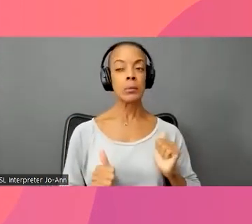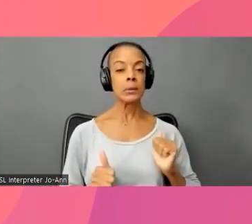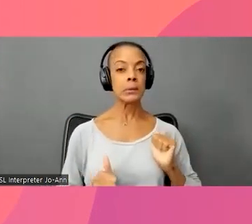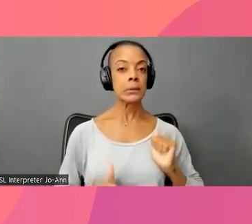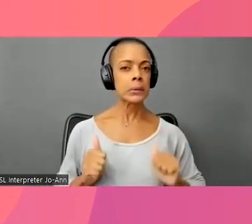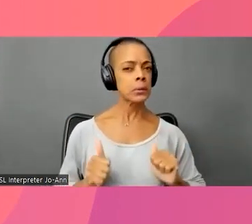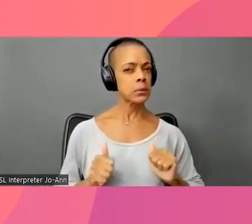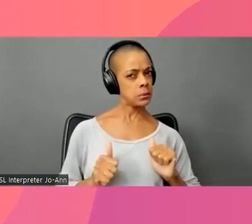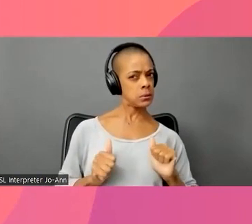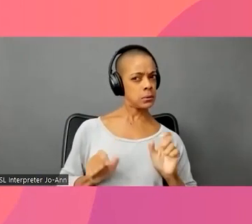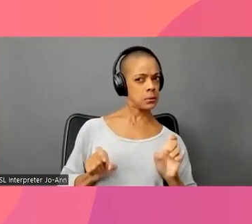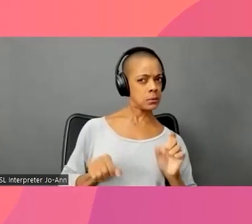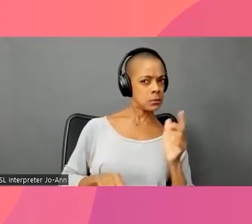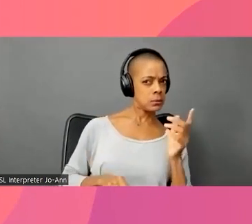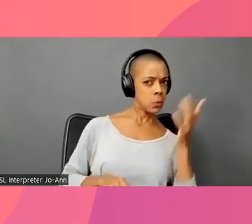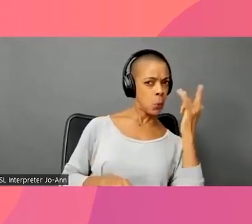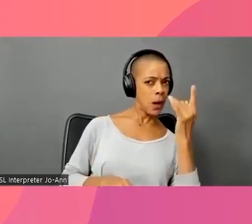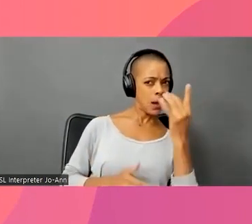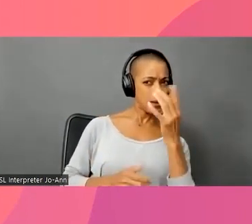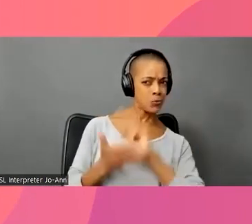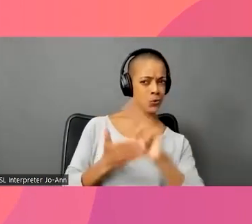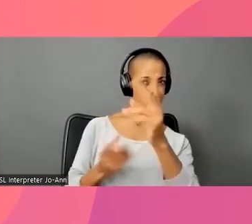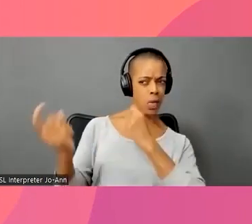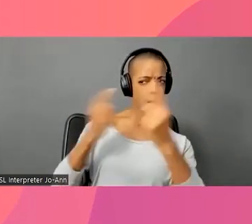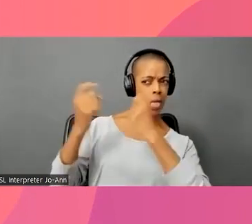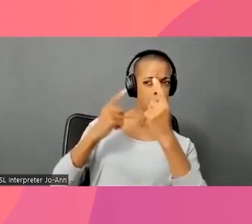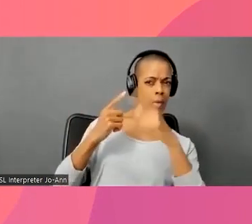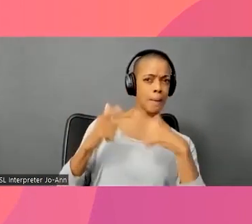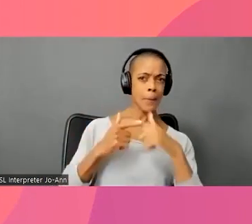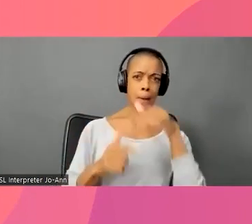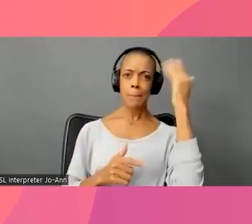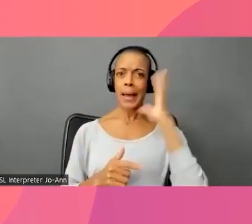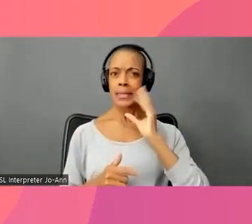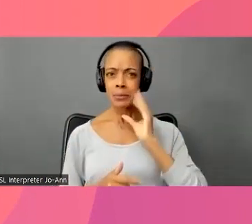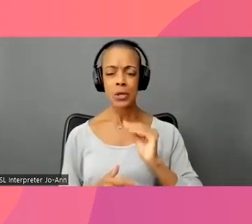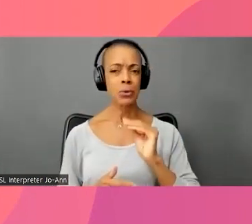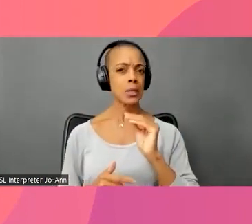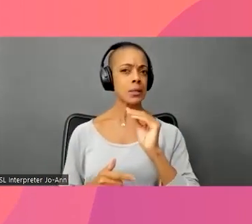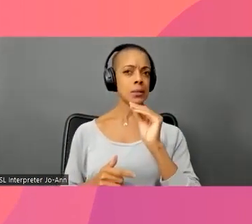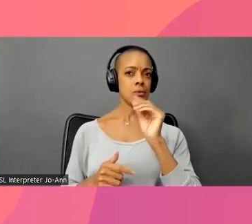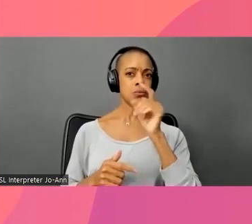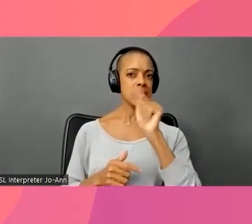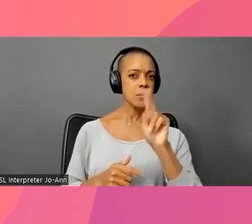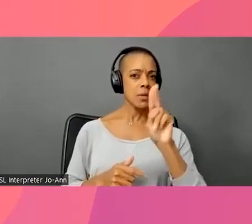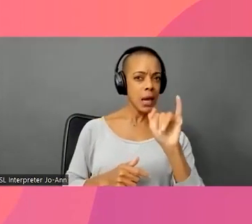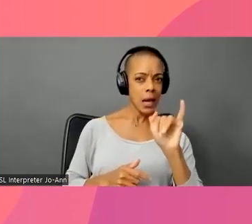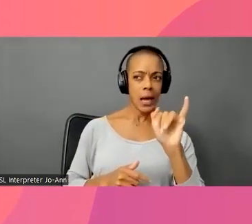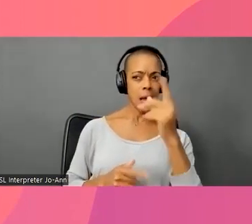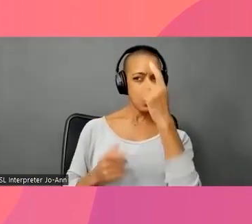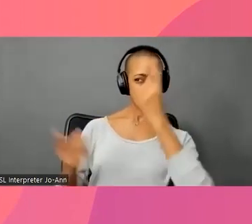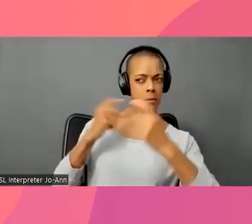because they were wondering why someone at the university is asking questions about Black experiences in traumatic brain injury